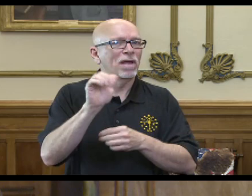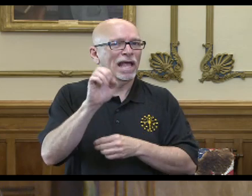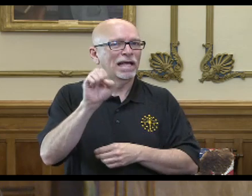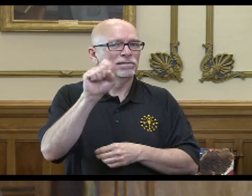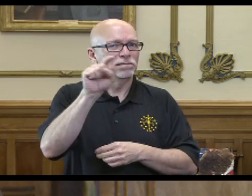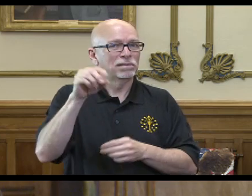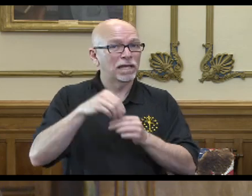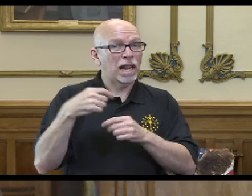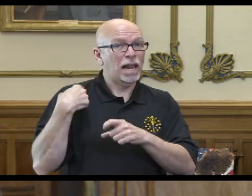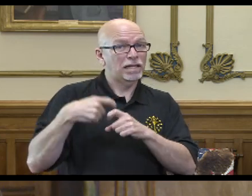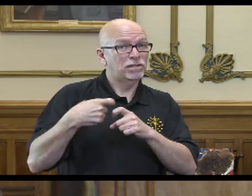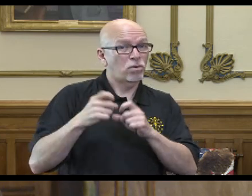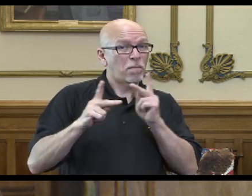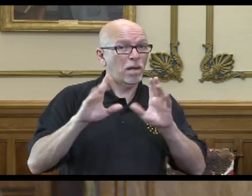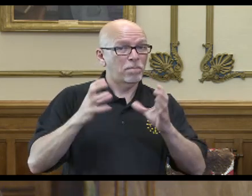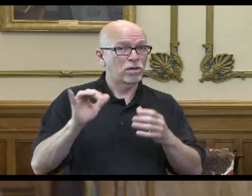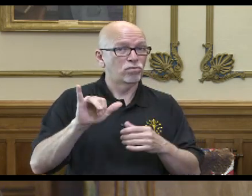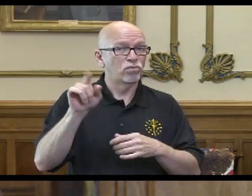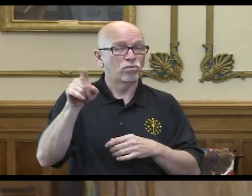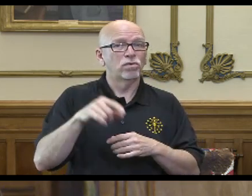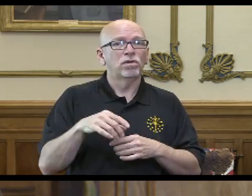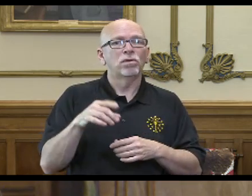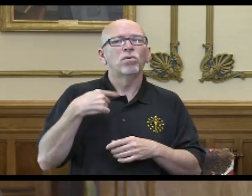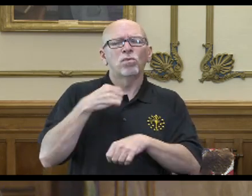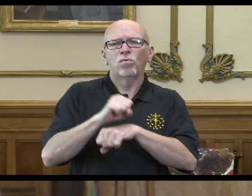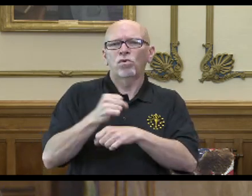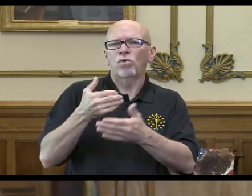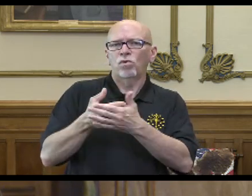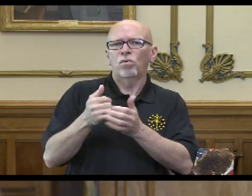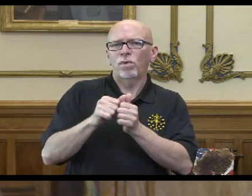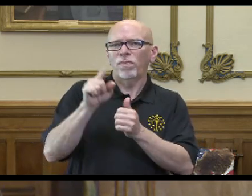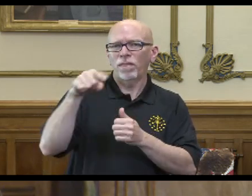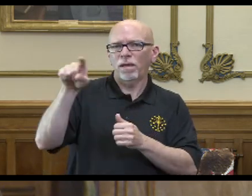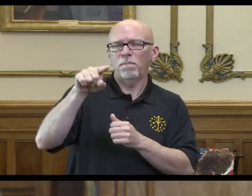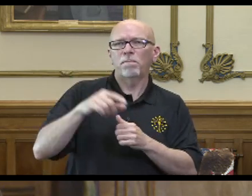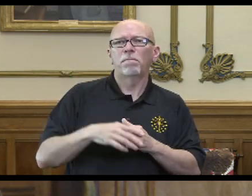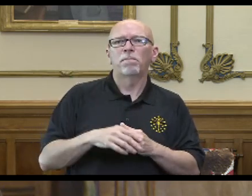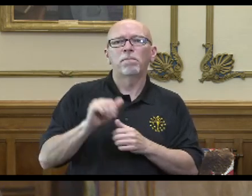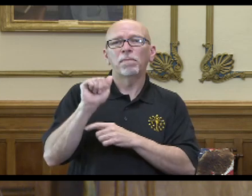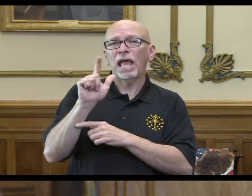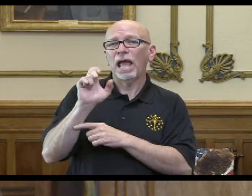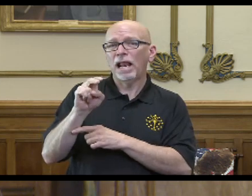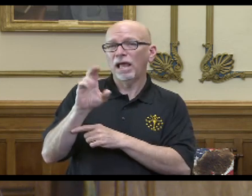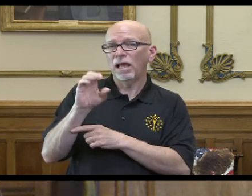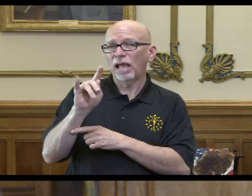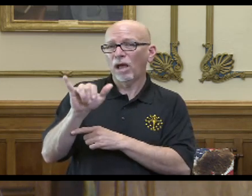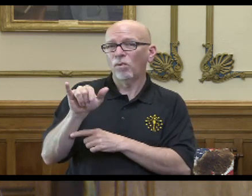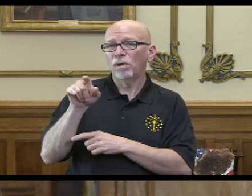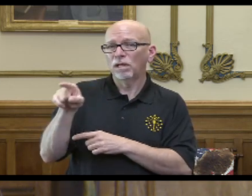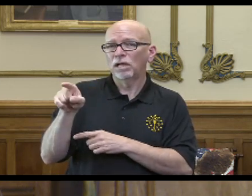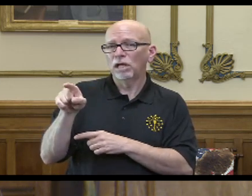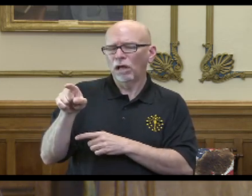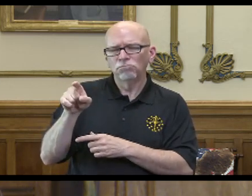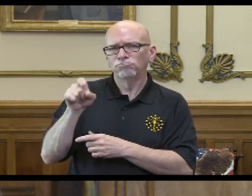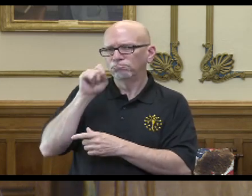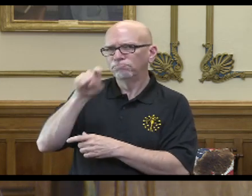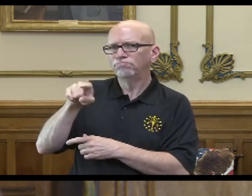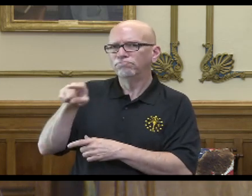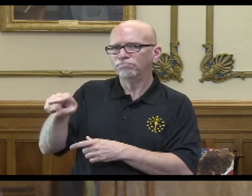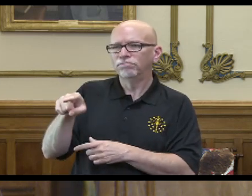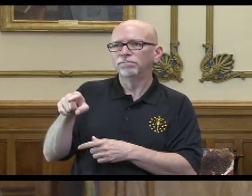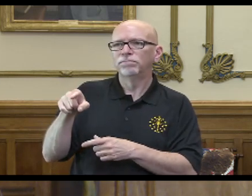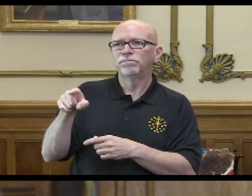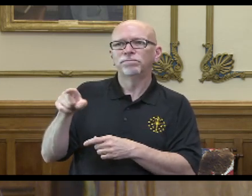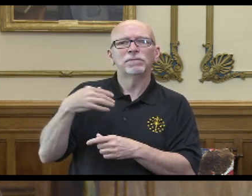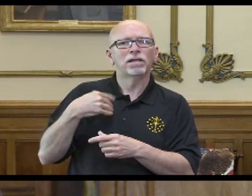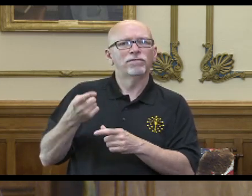in our Latino population up there, so have been working very closely with them. Allen County, it came to our attention that there